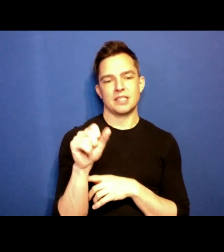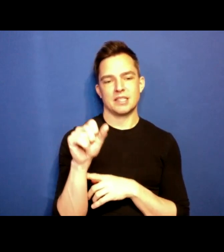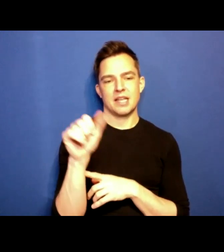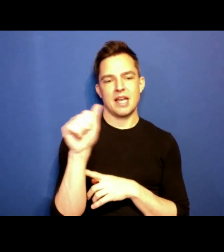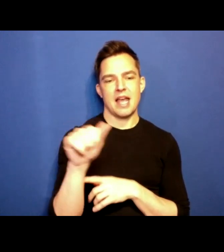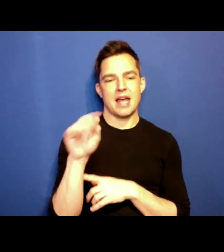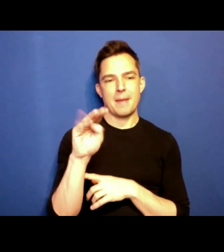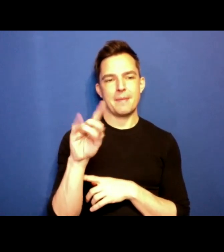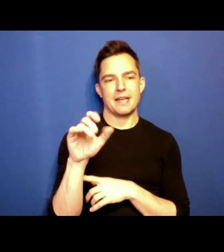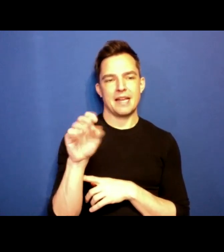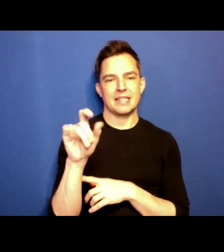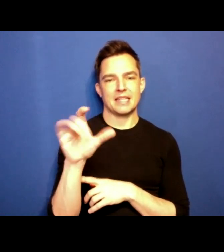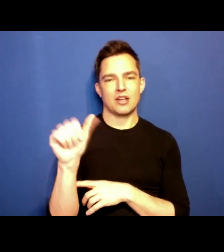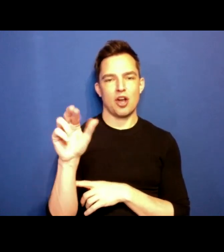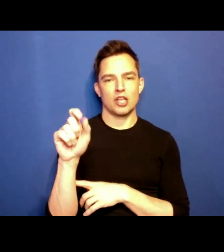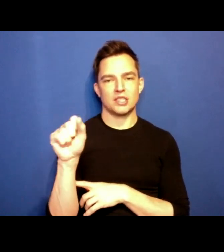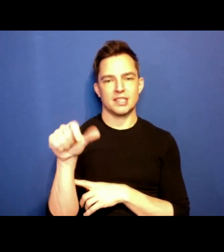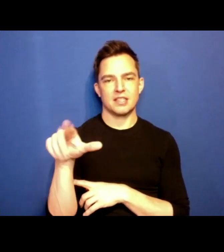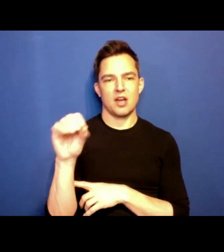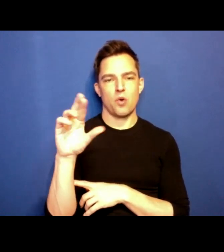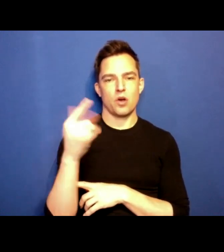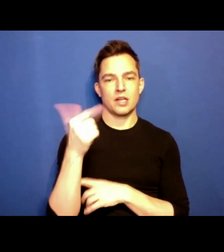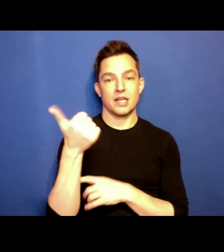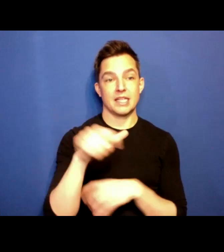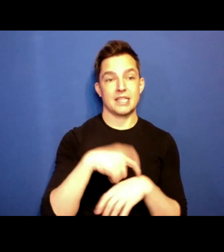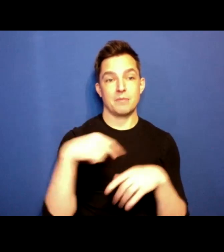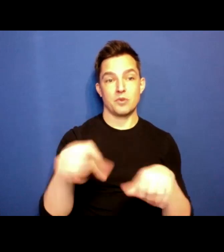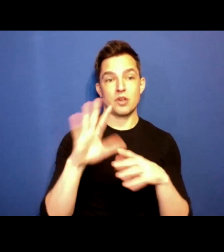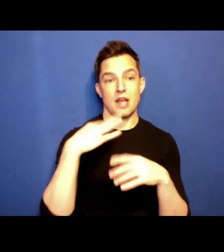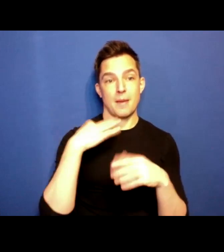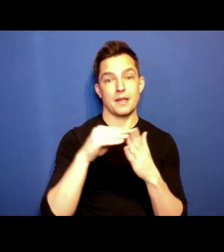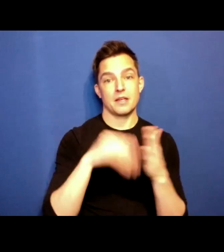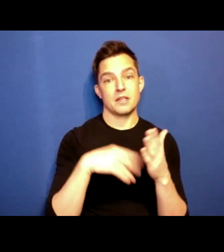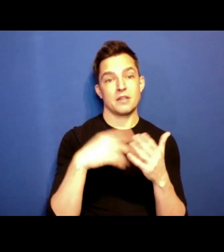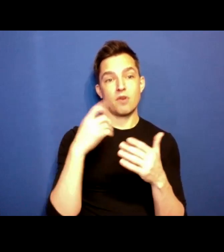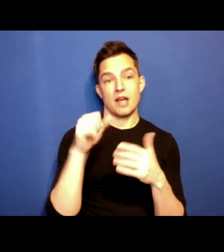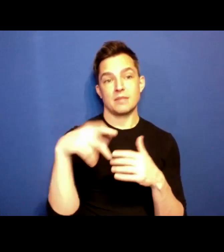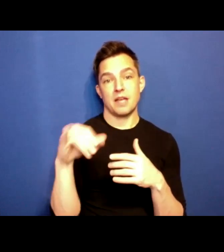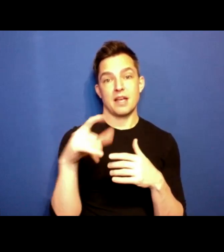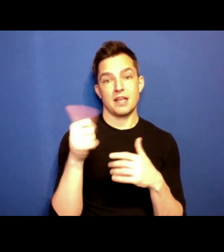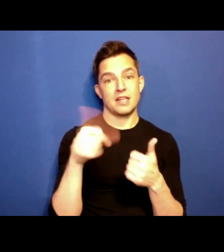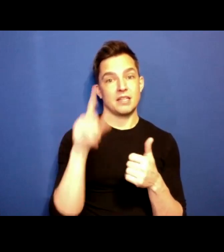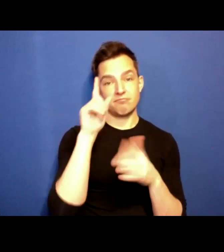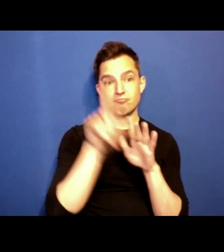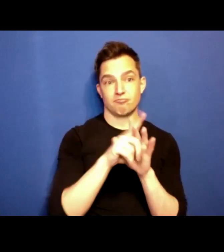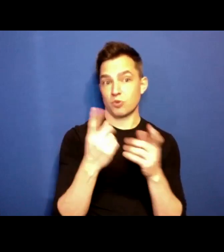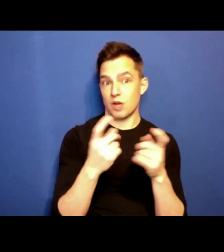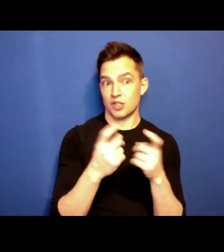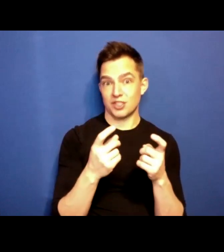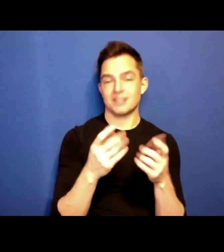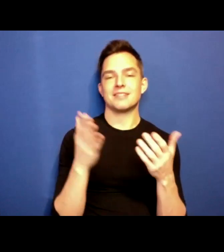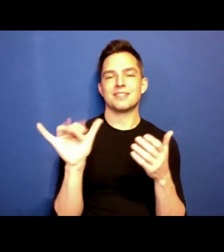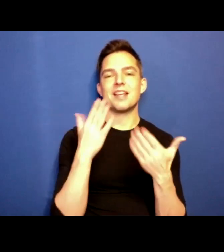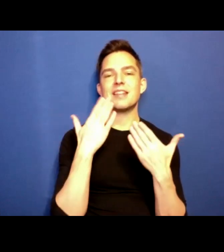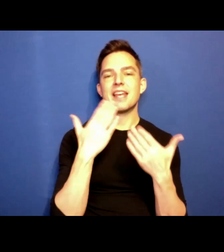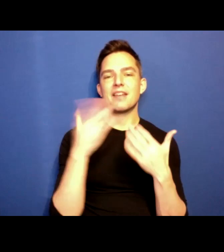slewis@midatlanticarts.org. If any time during your application process for SPI you have any questions. I want to thank you all